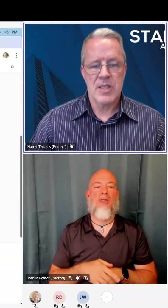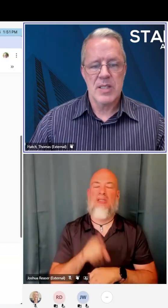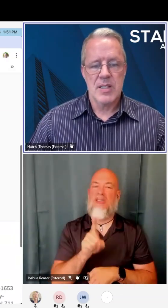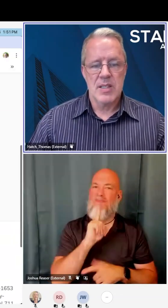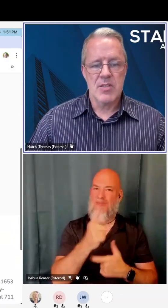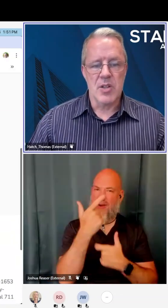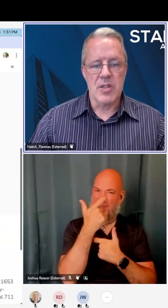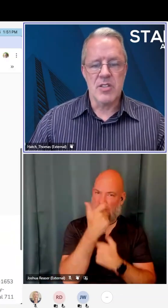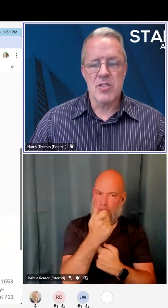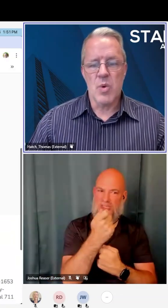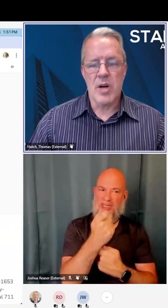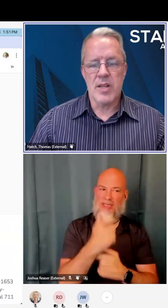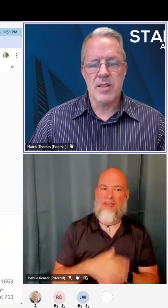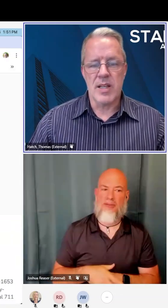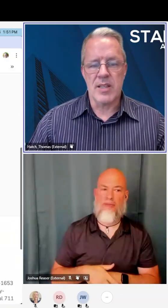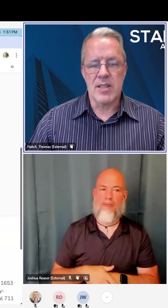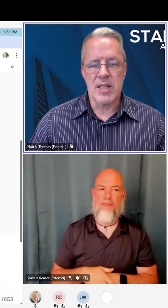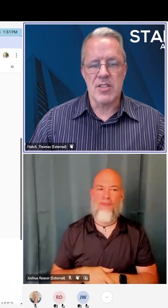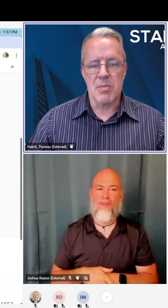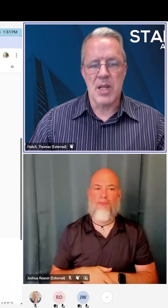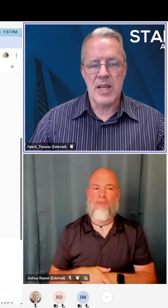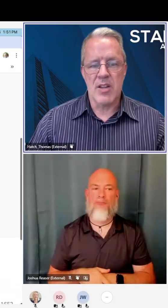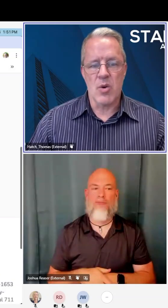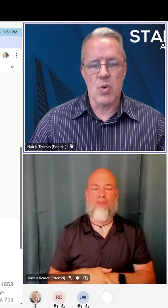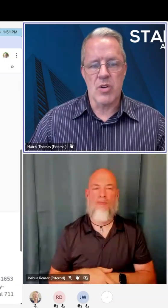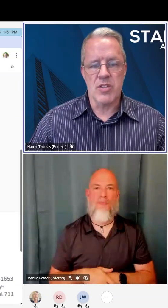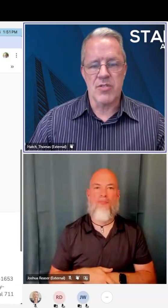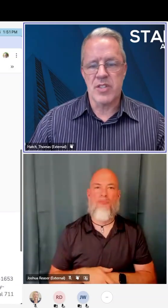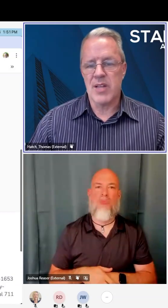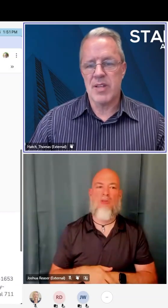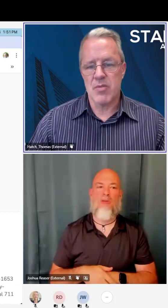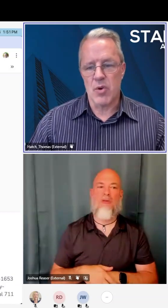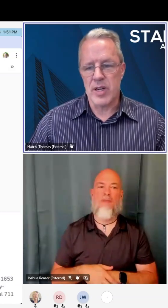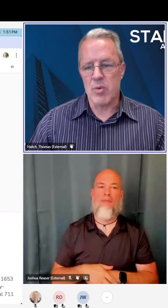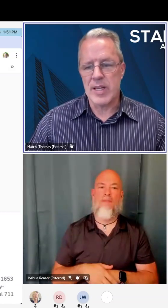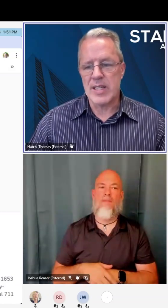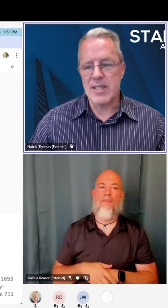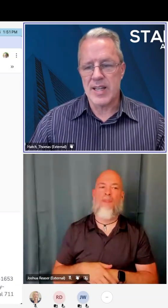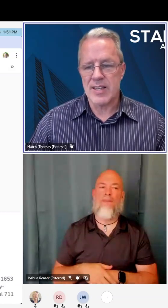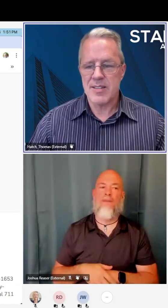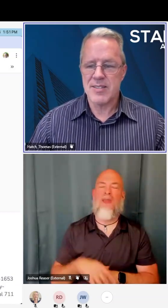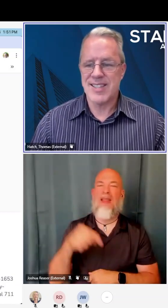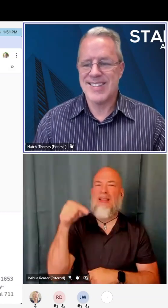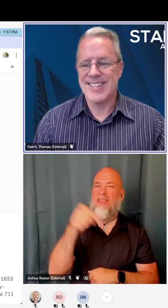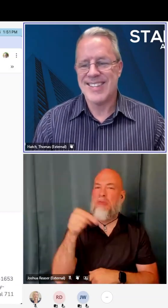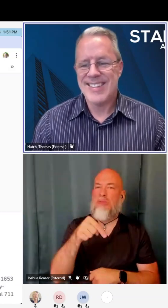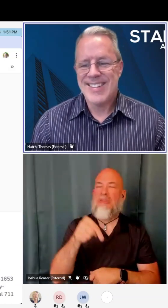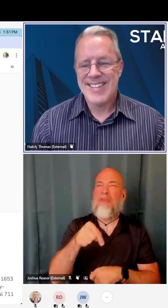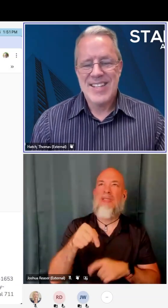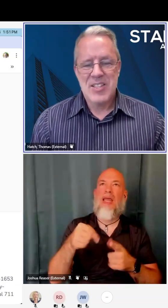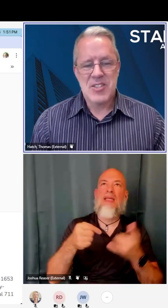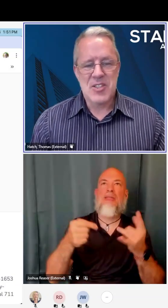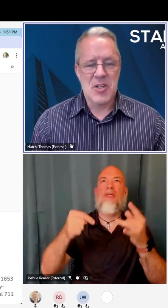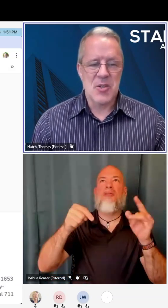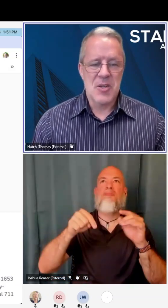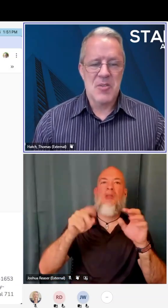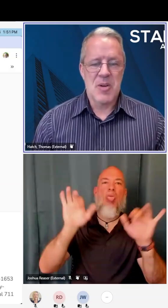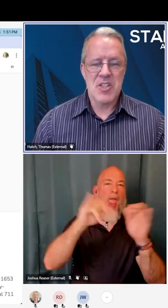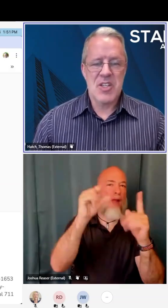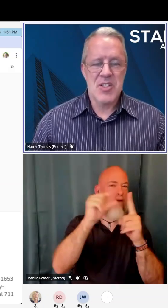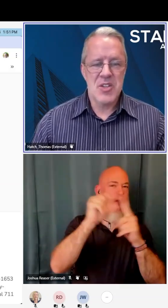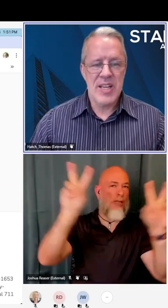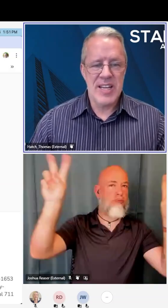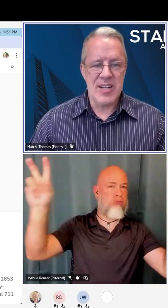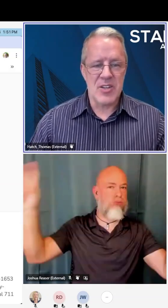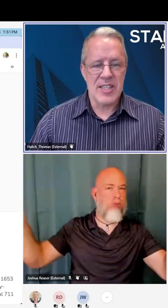interesting. So this is one that is a play on the words of saving for a rainy day. So